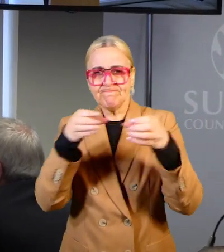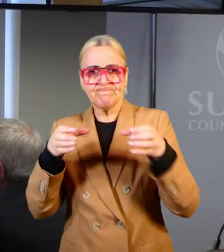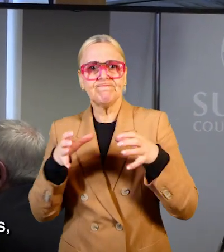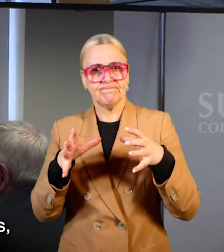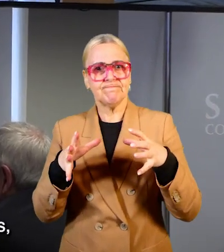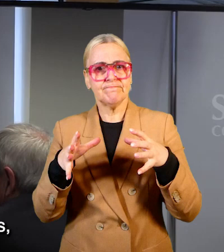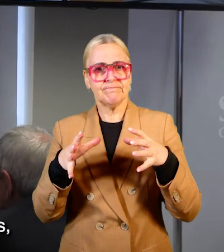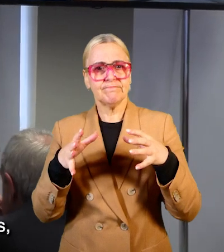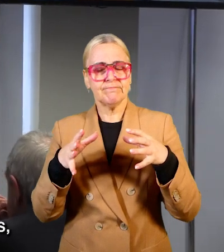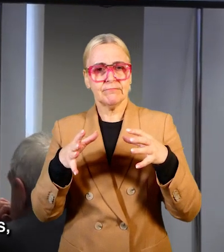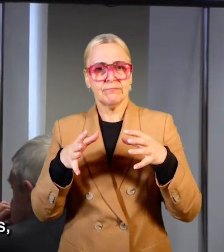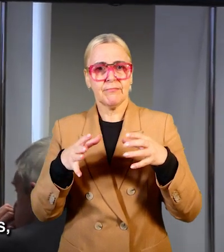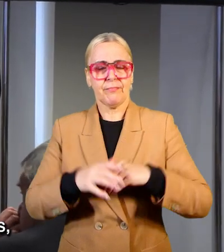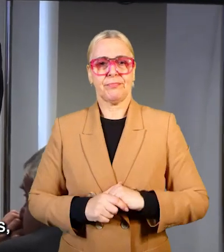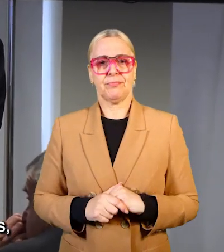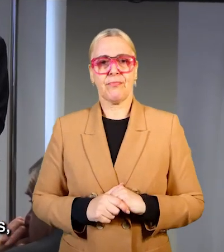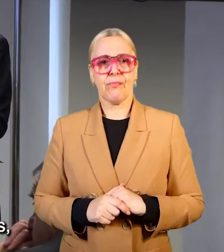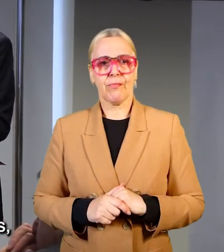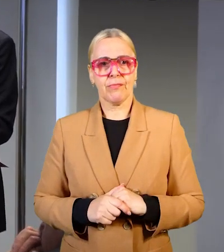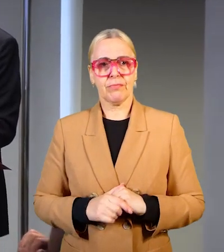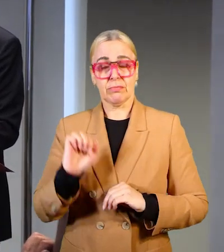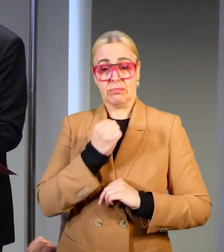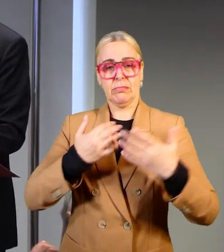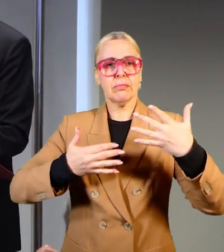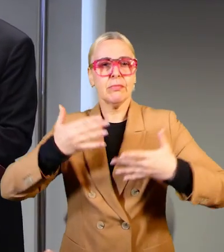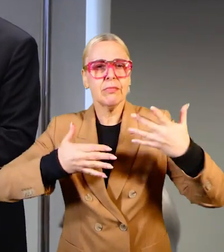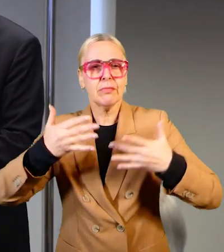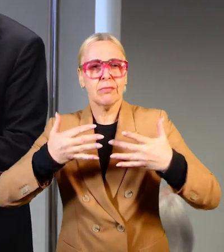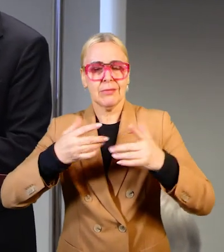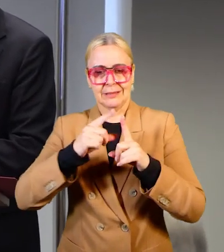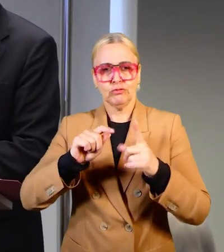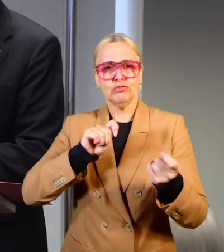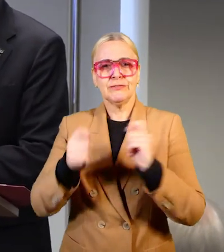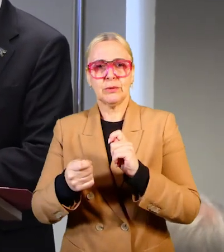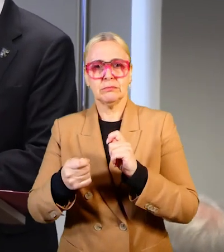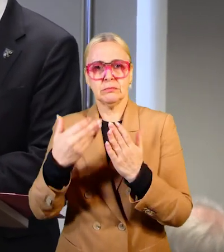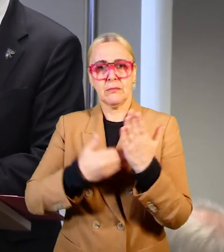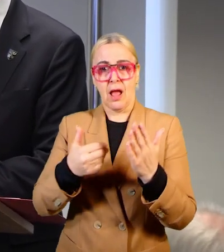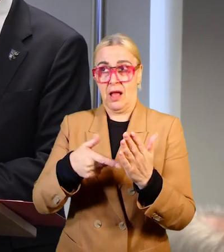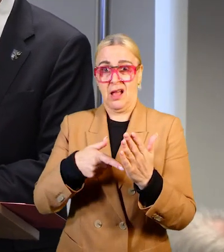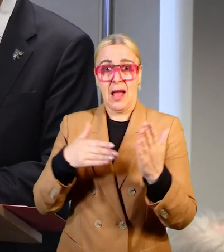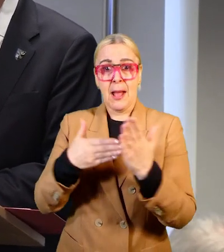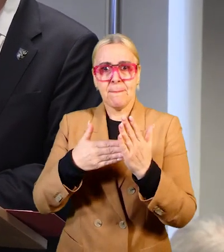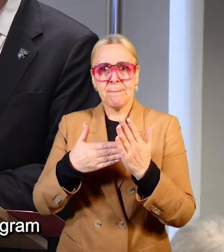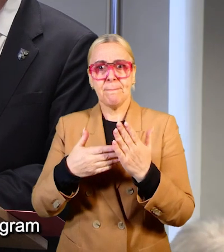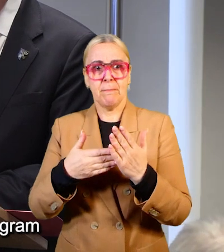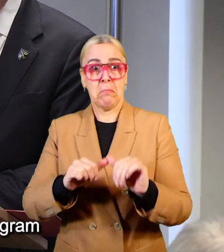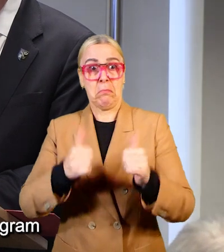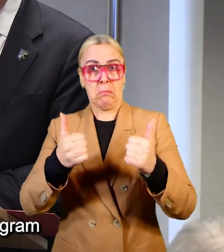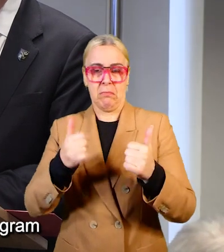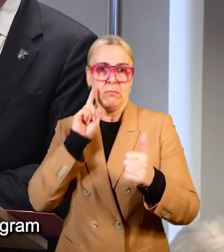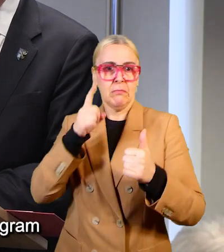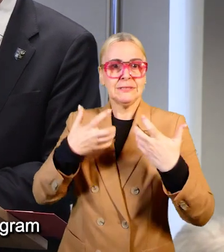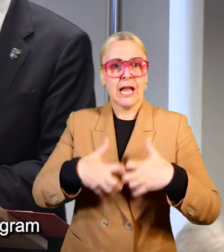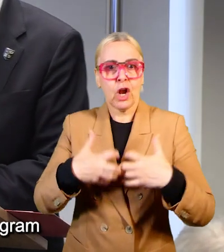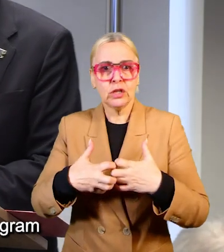opportunity, maximise cross-cutting opportunities, and streamline our workforce where appropriate. Our data